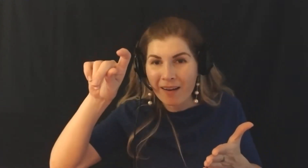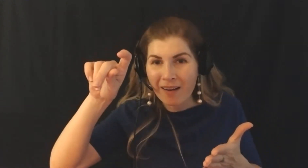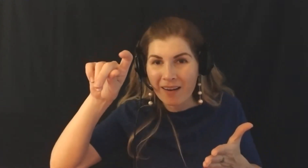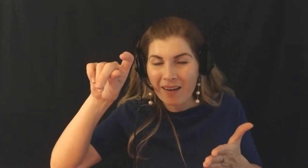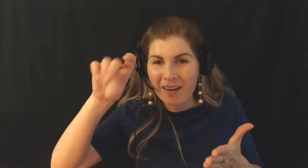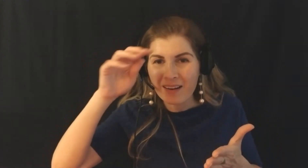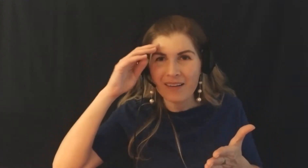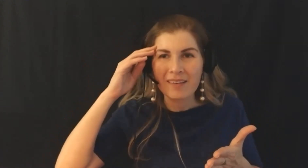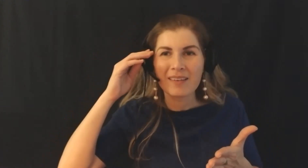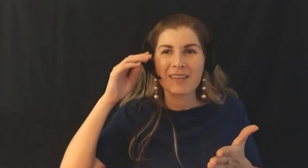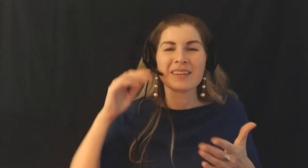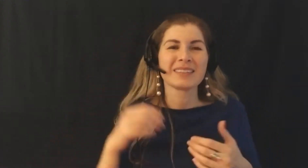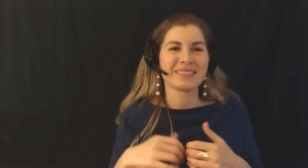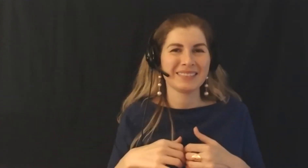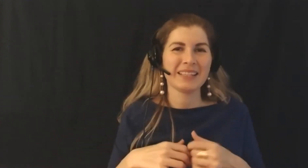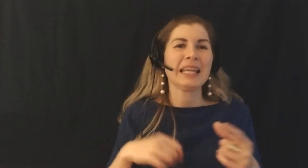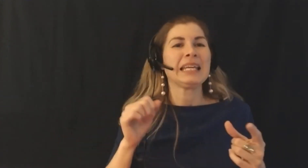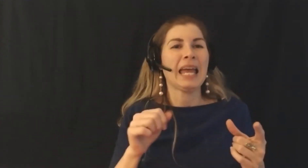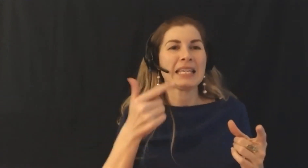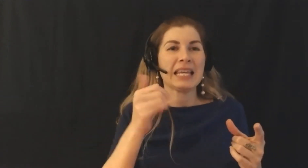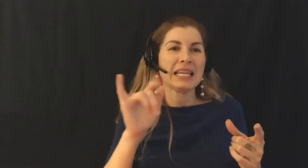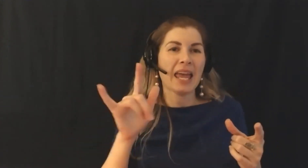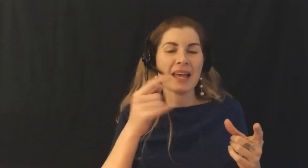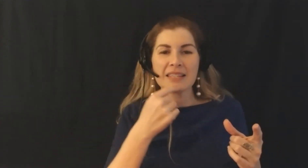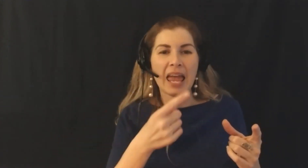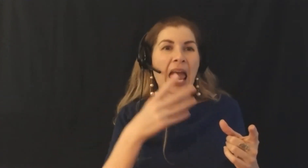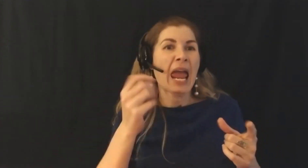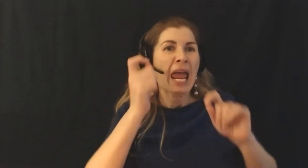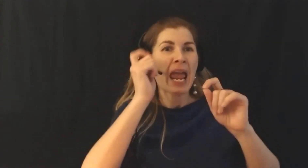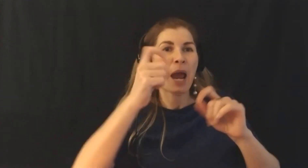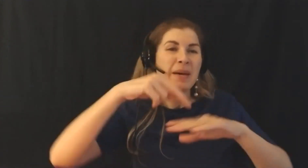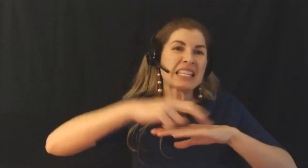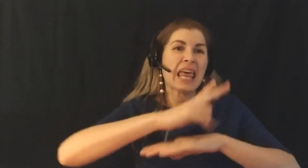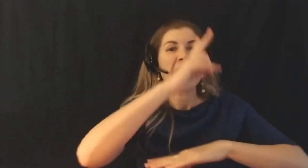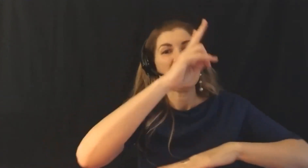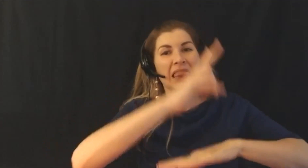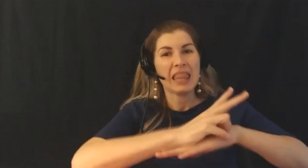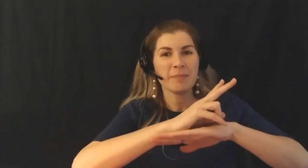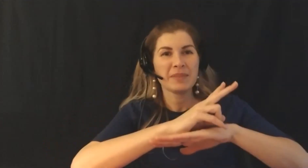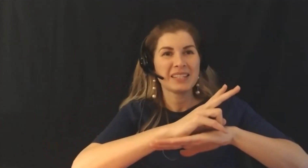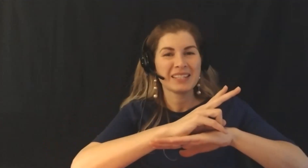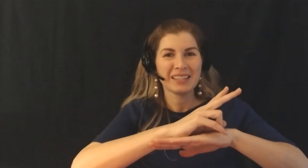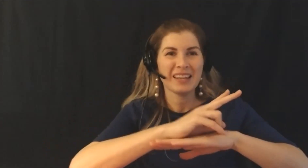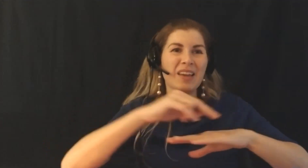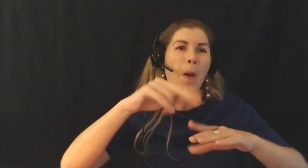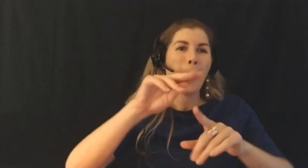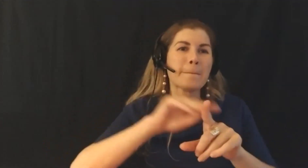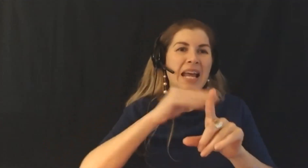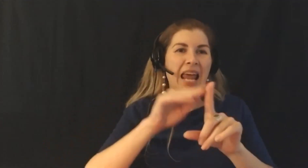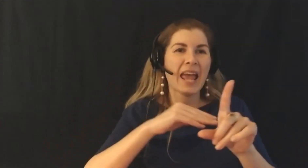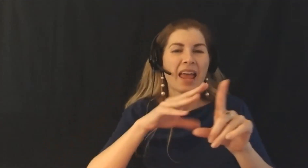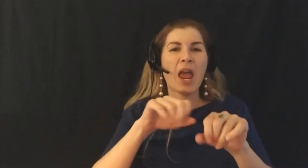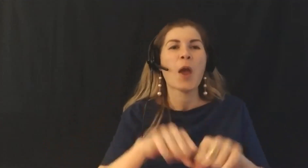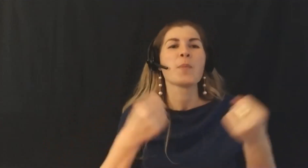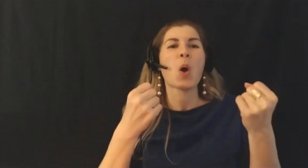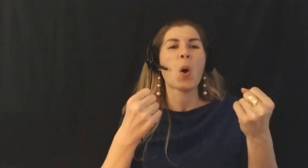Gail put something in the chat. Yes, and then Gail says, and the hammer slipped on a banana and broke his